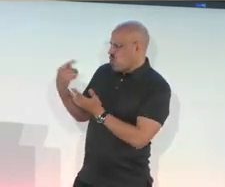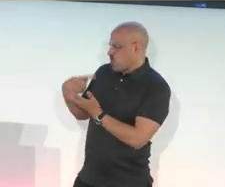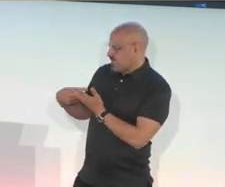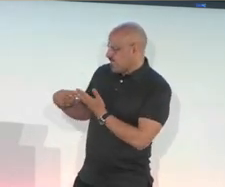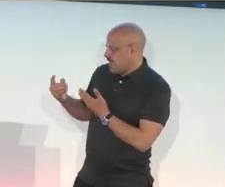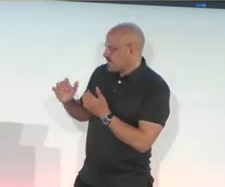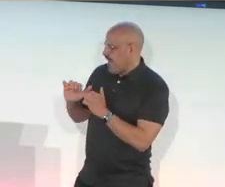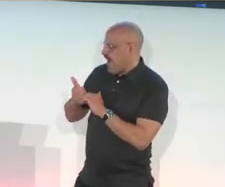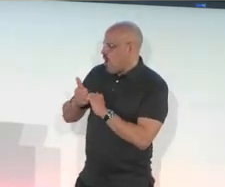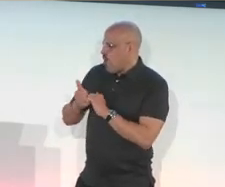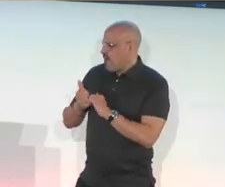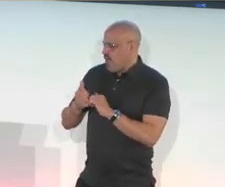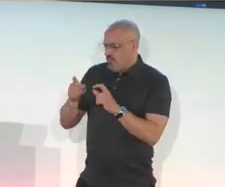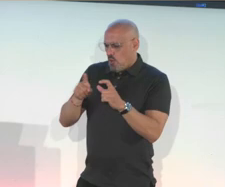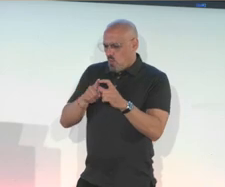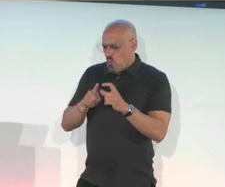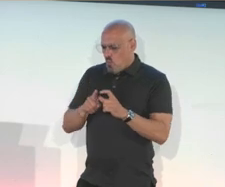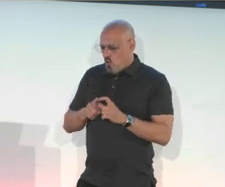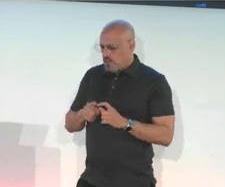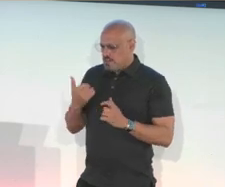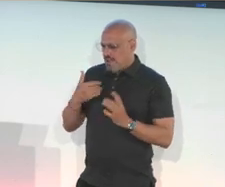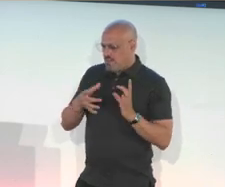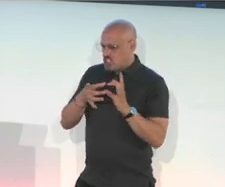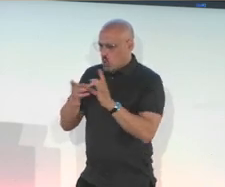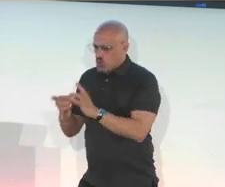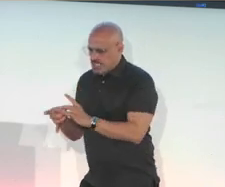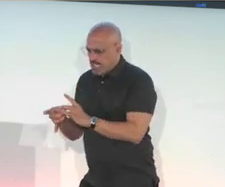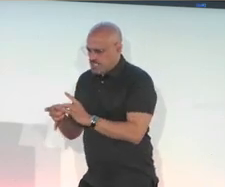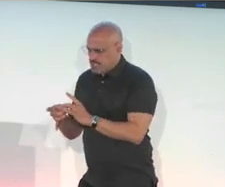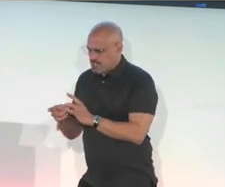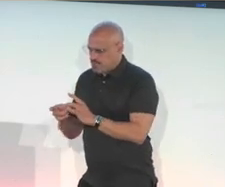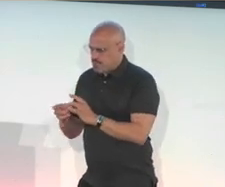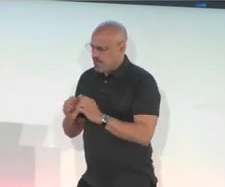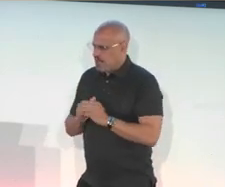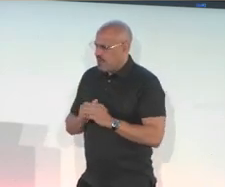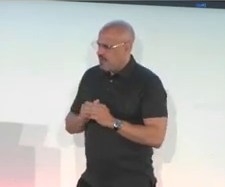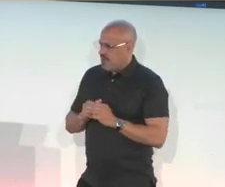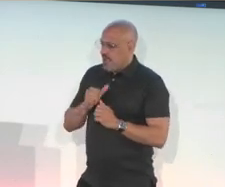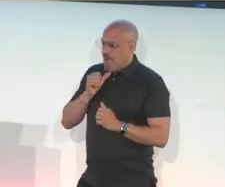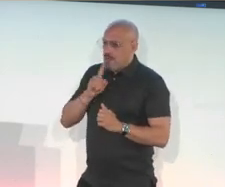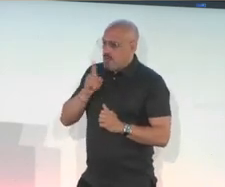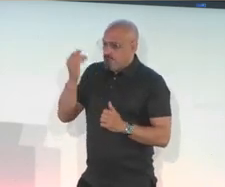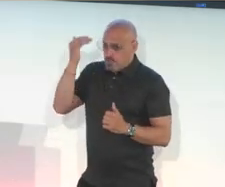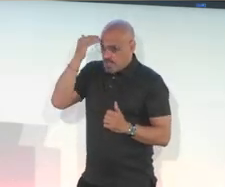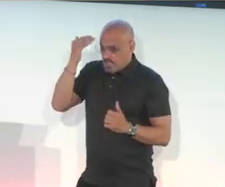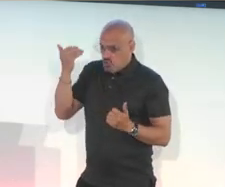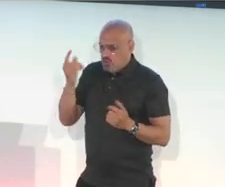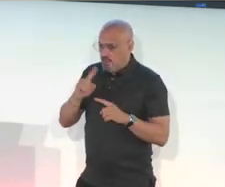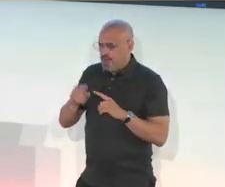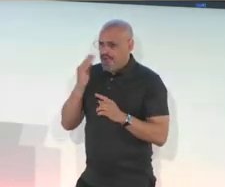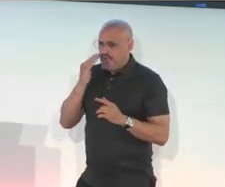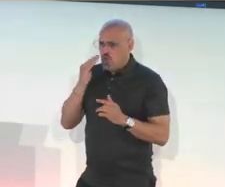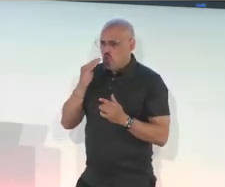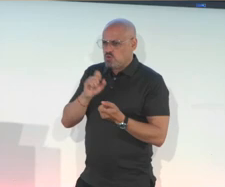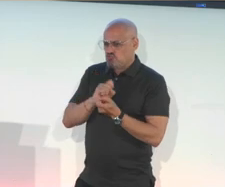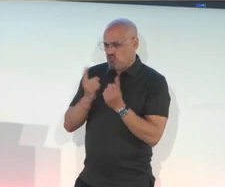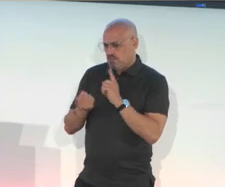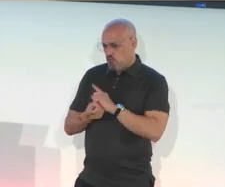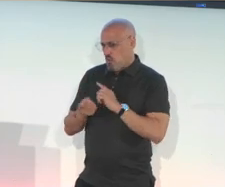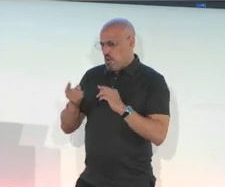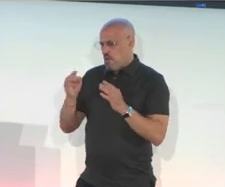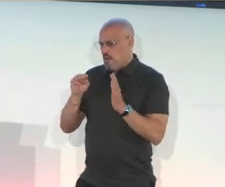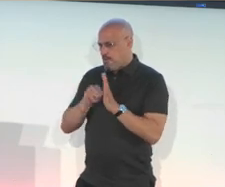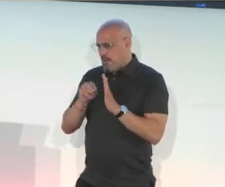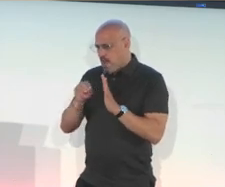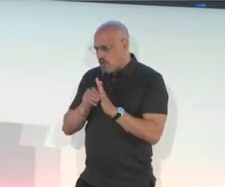about, how the words have association, is that I'm not like super familiar, but I know mm-hmm. there's like transformer model, like